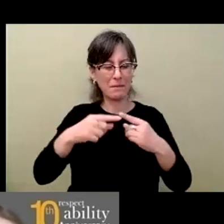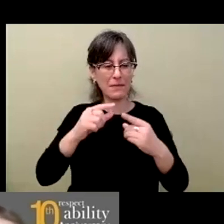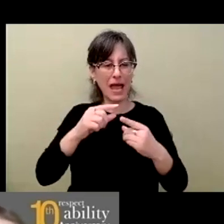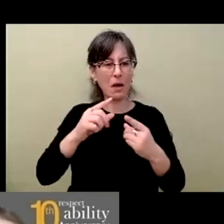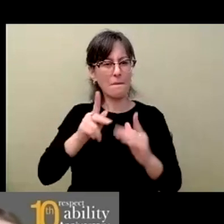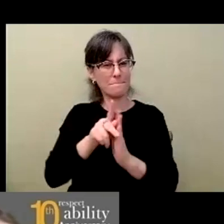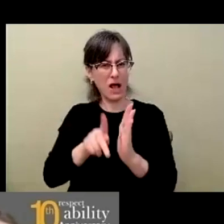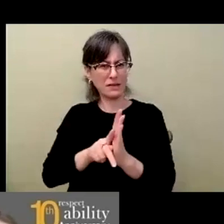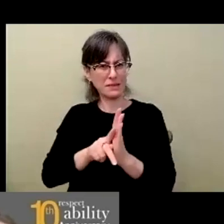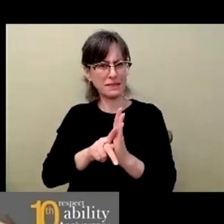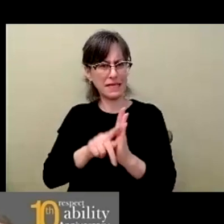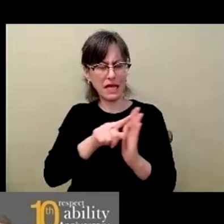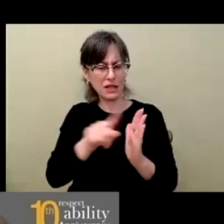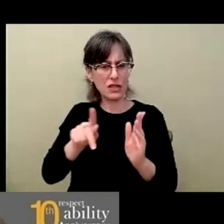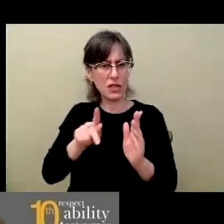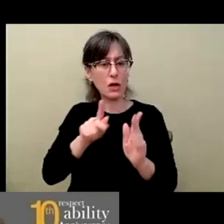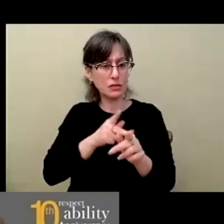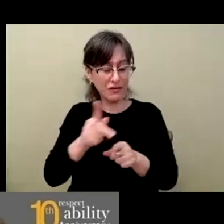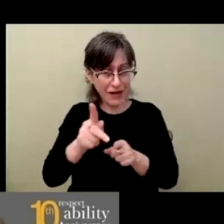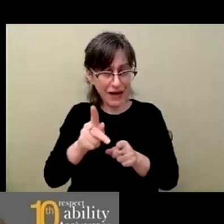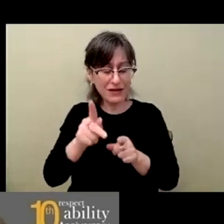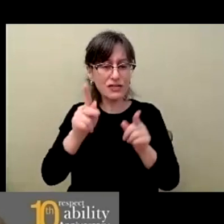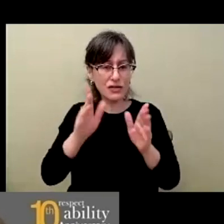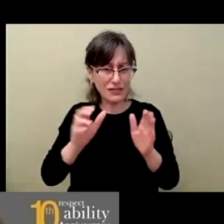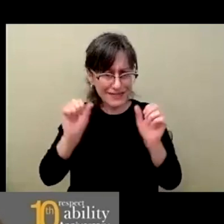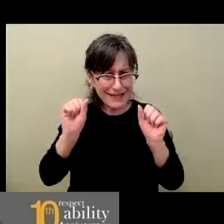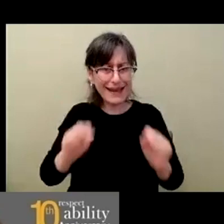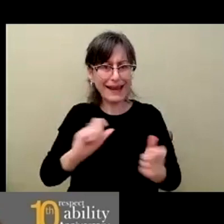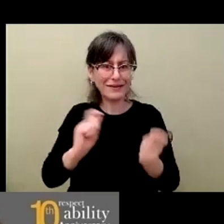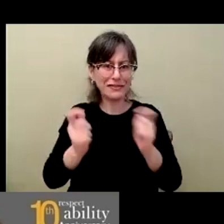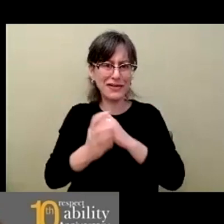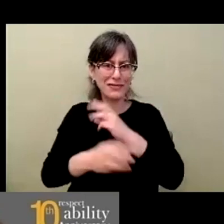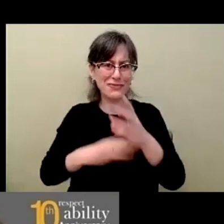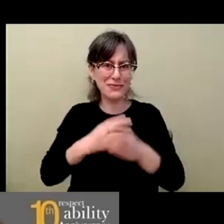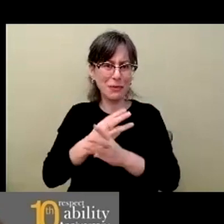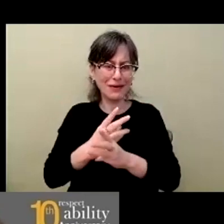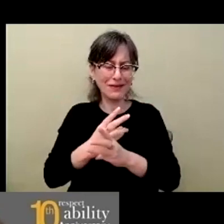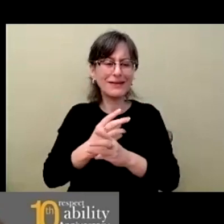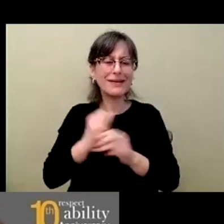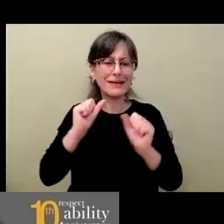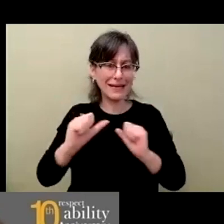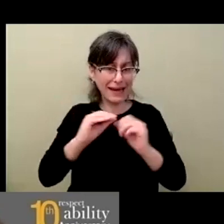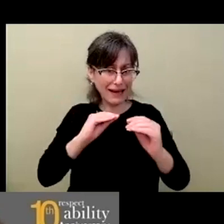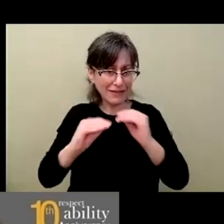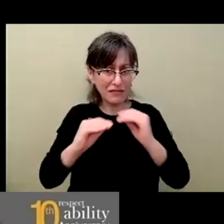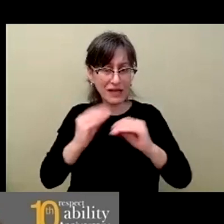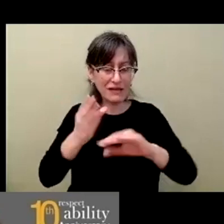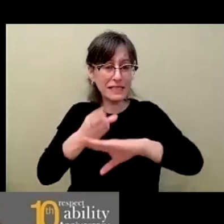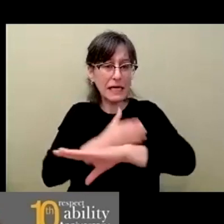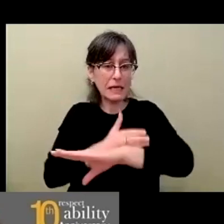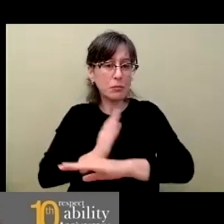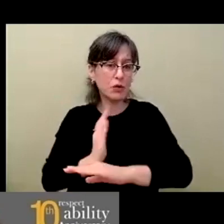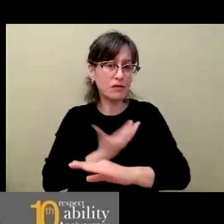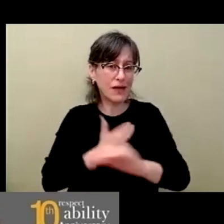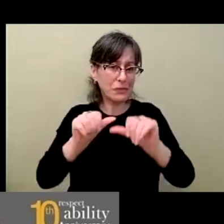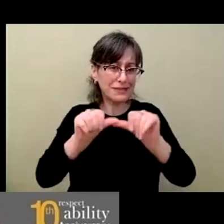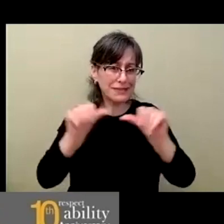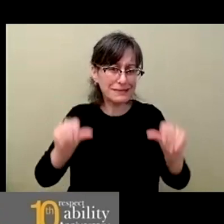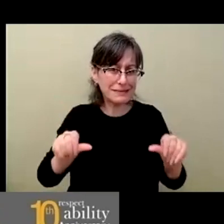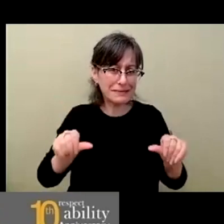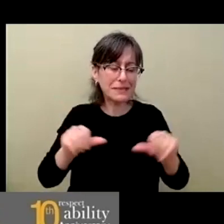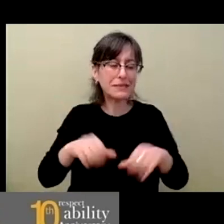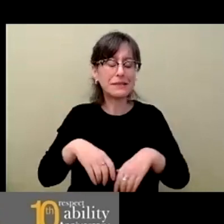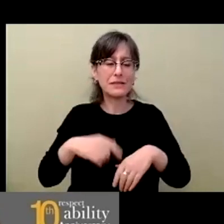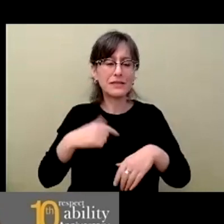professionals can change the world, can fix, can help to make our systems work better. And so I got